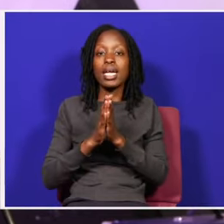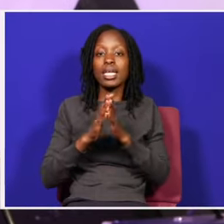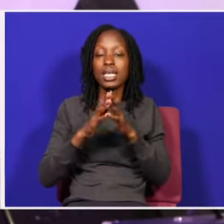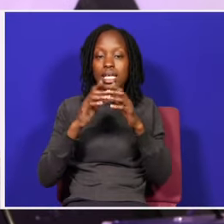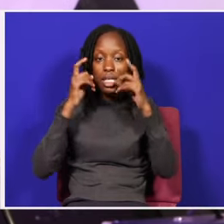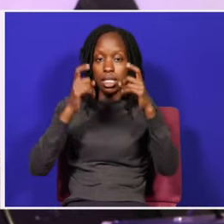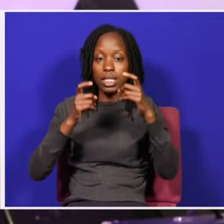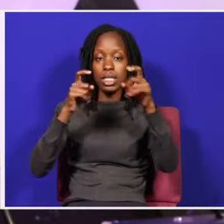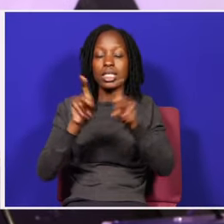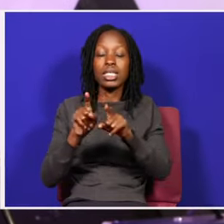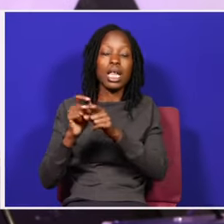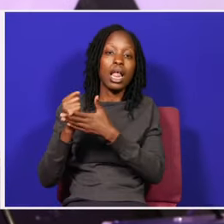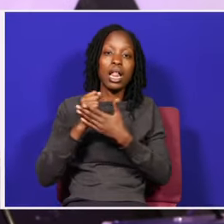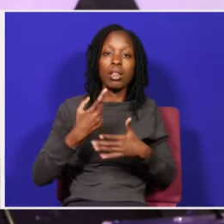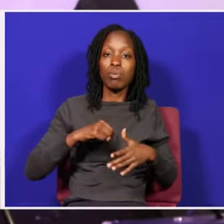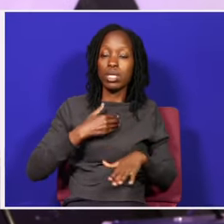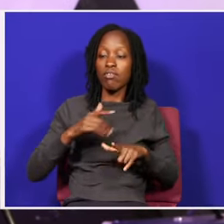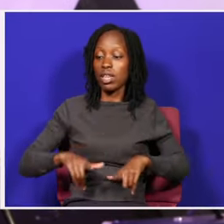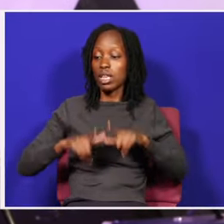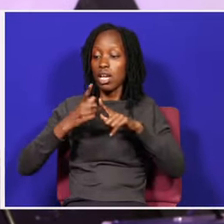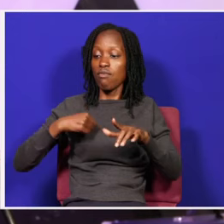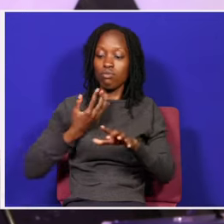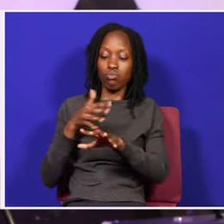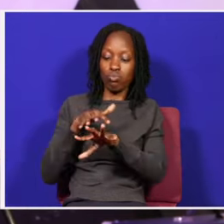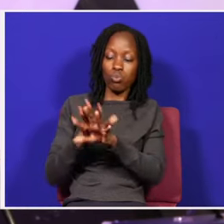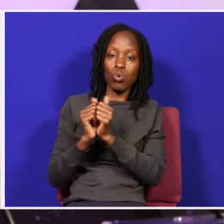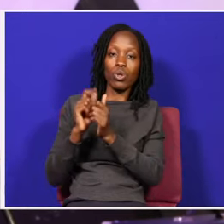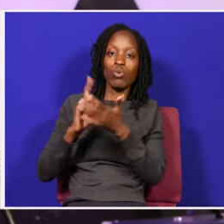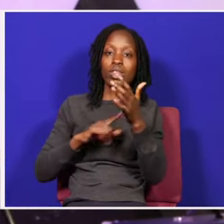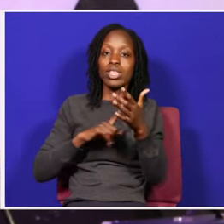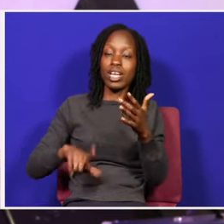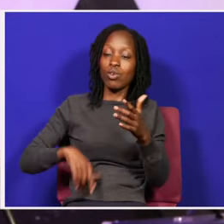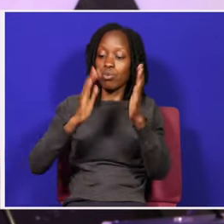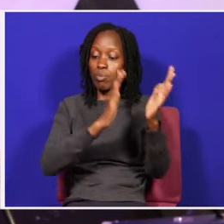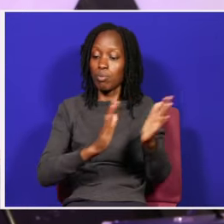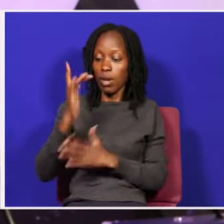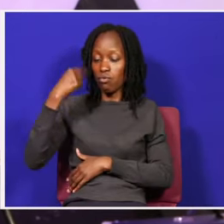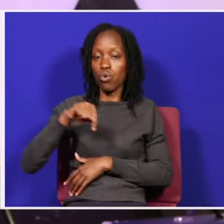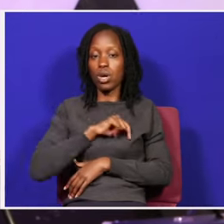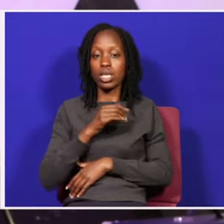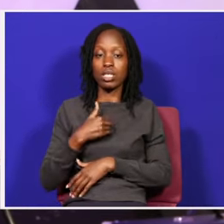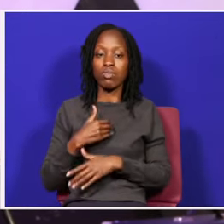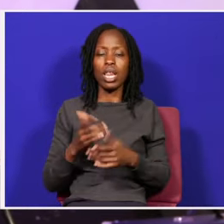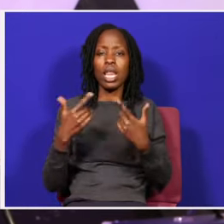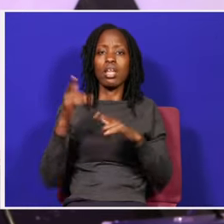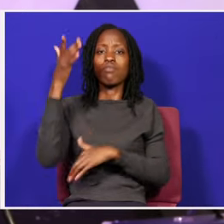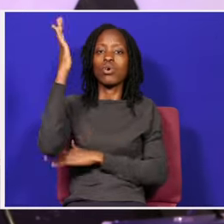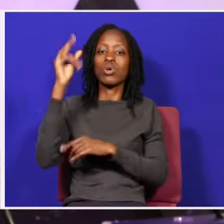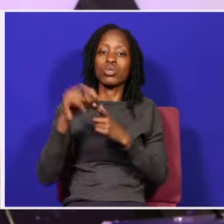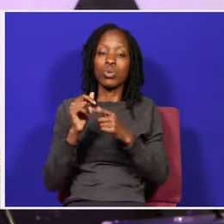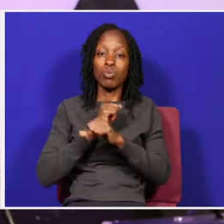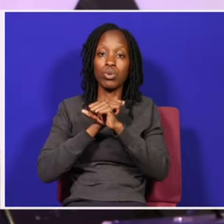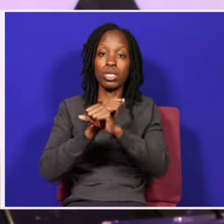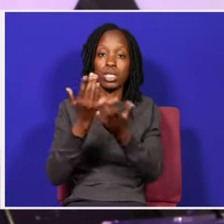to put our lives in line with what God has intended for us. So let God's word protect